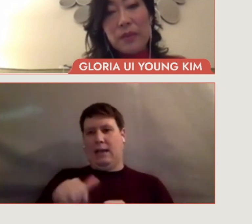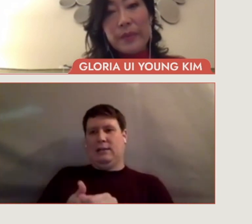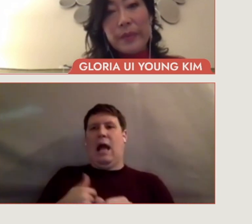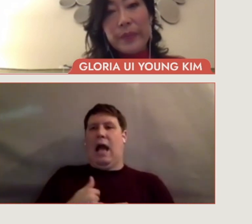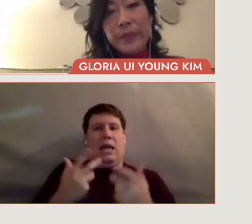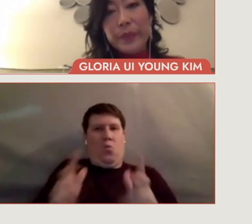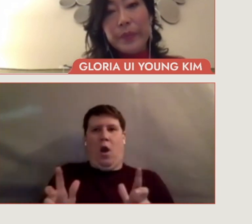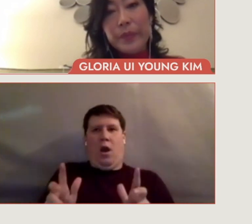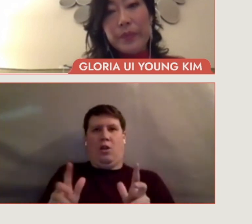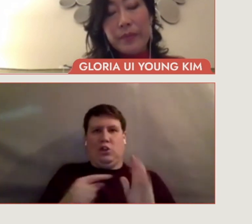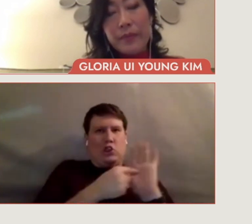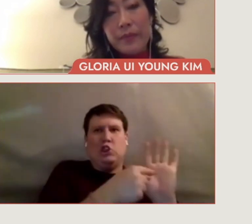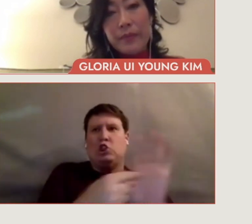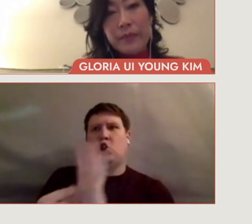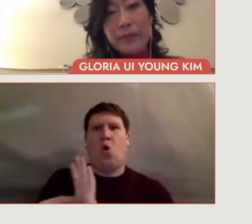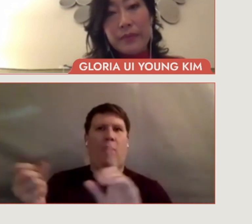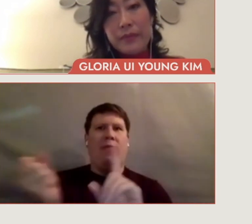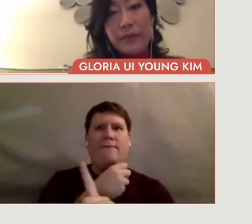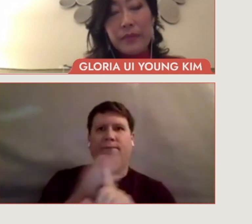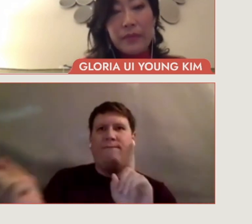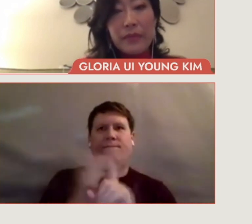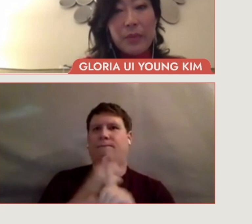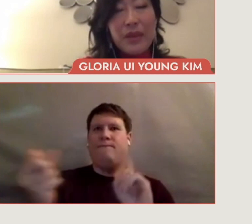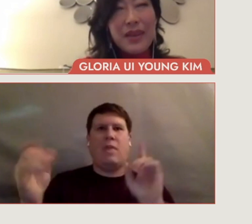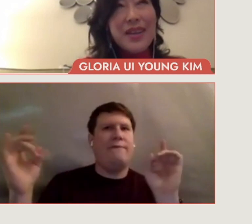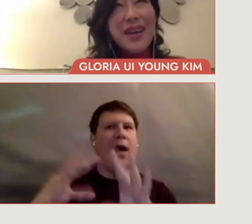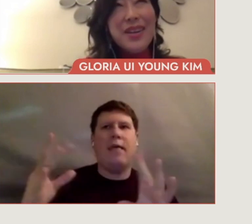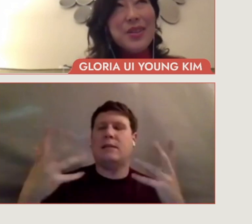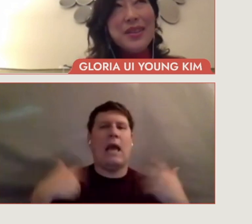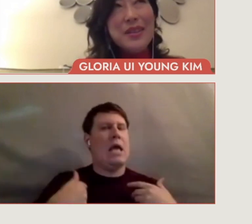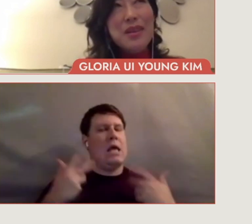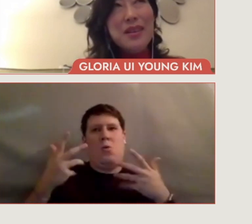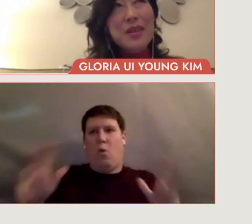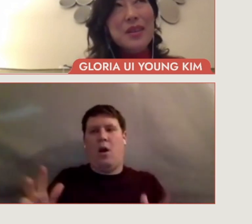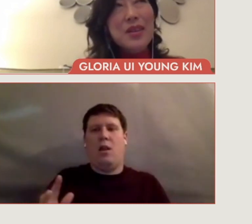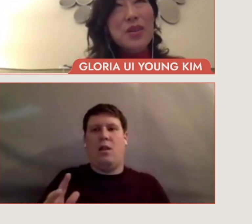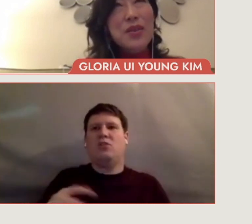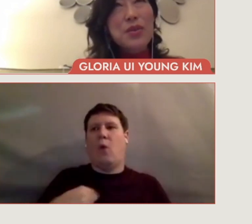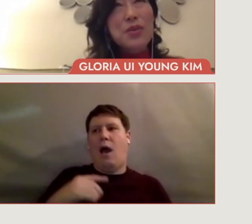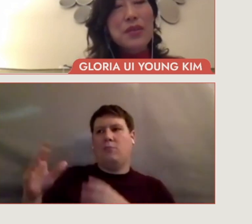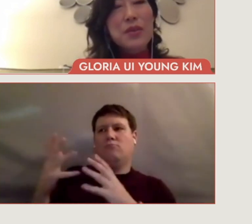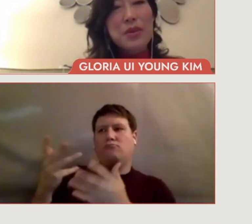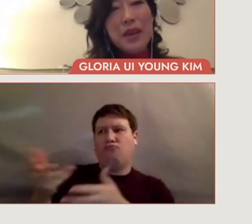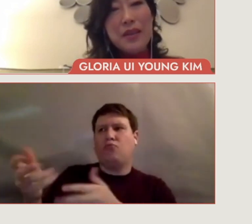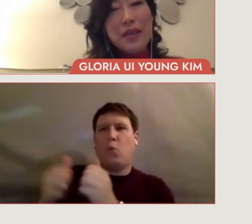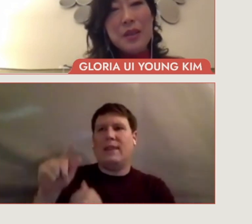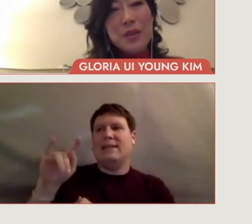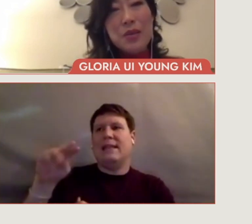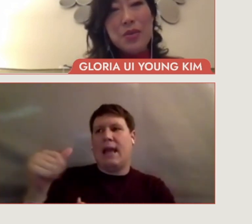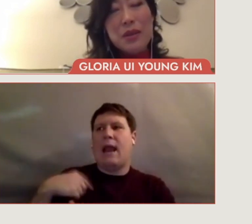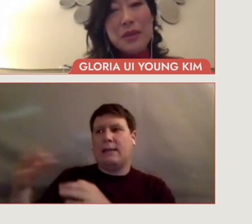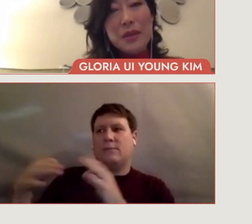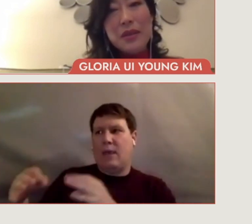was and why was it that you didn't want it to be graphic? What was Because the I just, to me, that's like you, if you do that, then